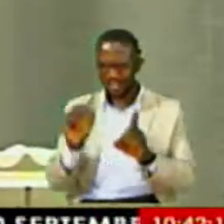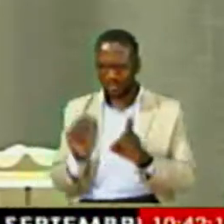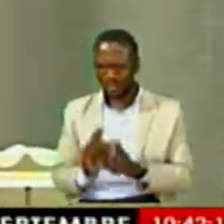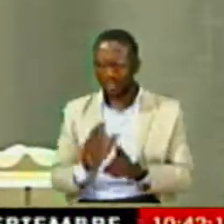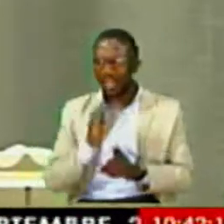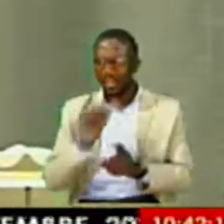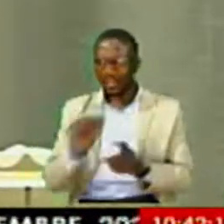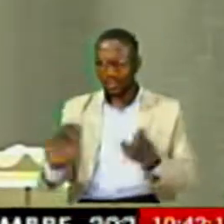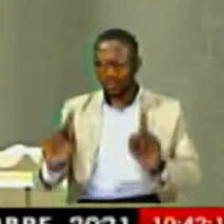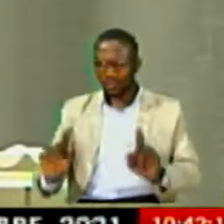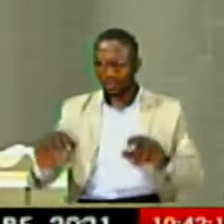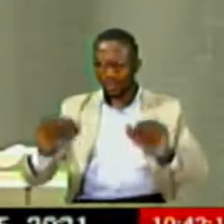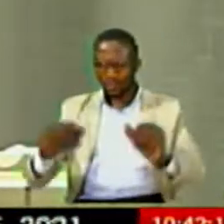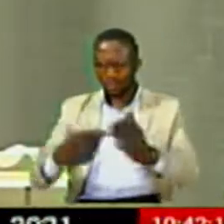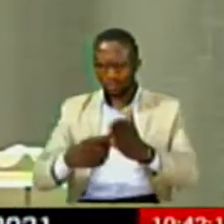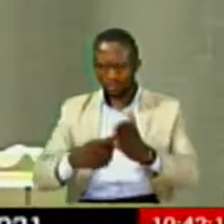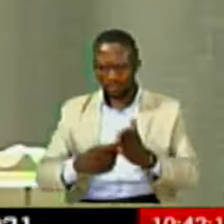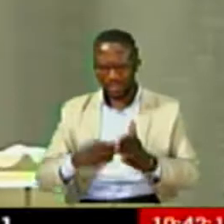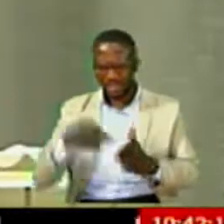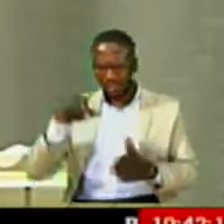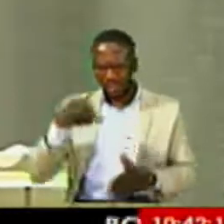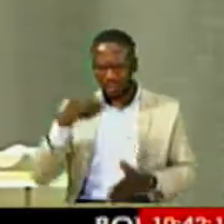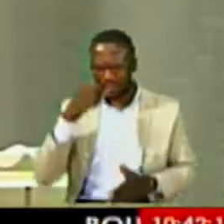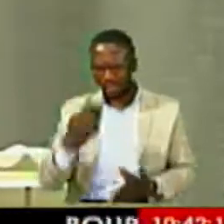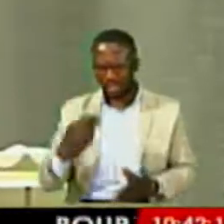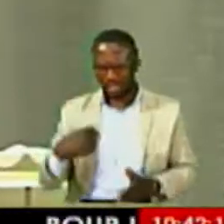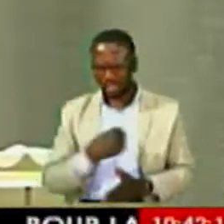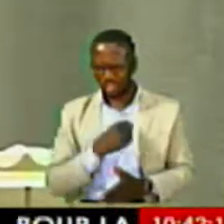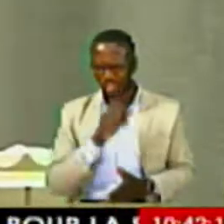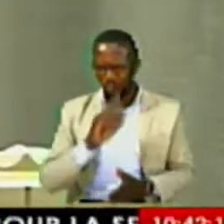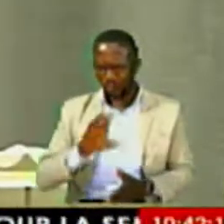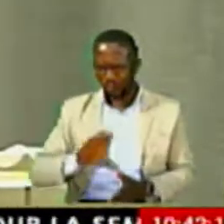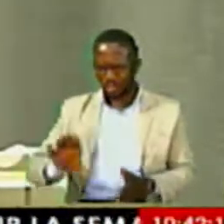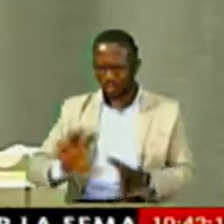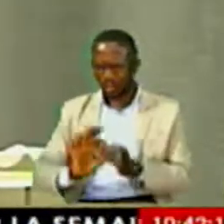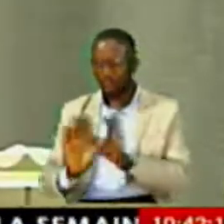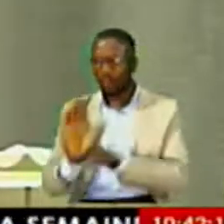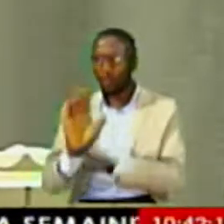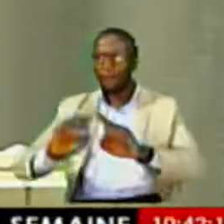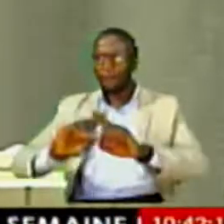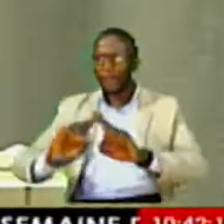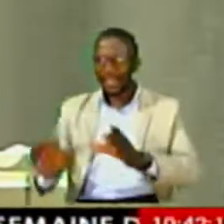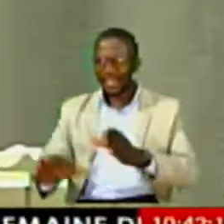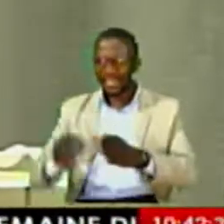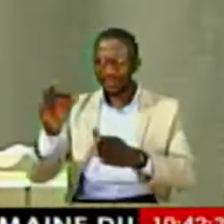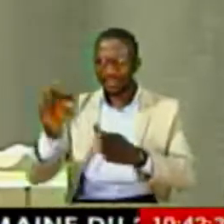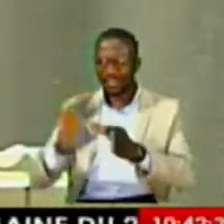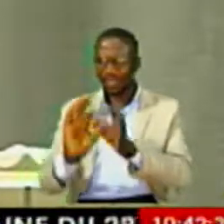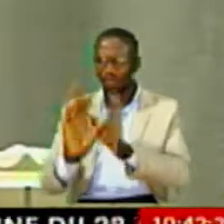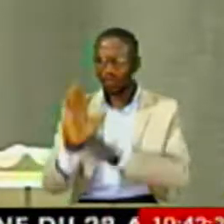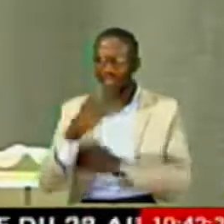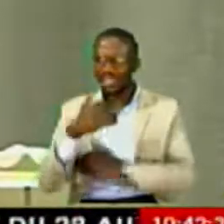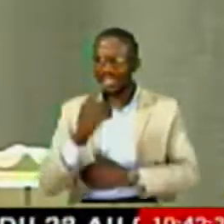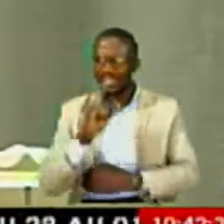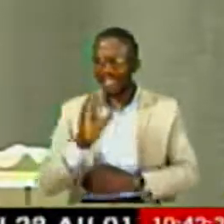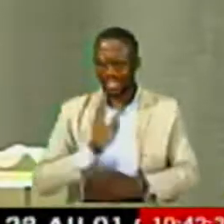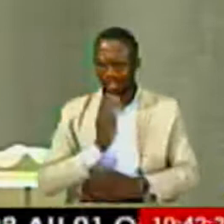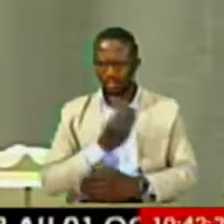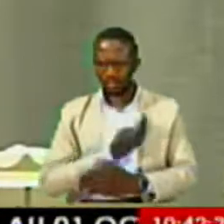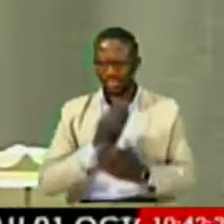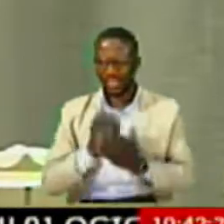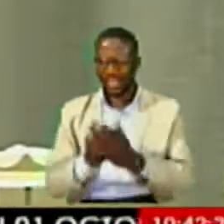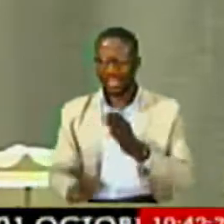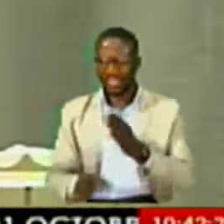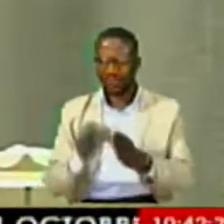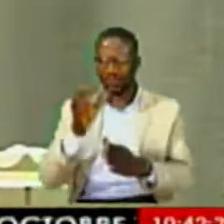It's not somebody who will tell us. Que nous sommes enfants de Dieu. That we are the children of God. L'esprit de Dieu. The spirit of God. Et notre esprit. It's telling que to nous our sommes enfants de